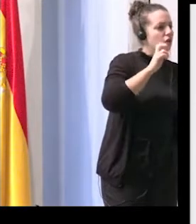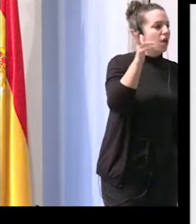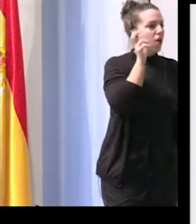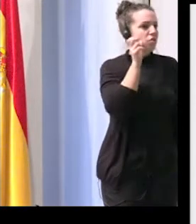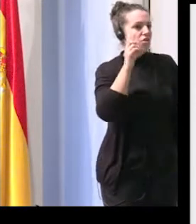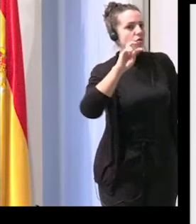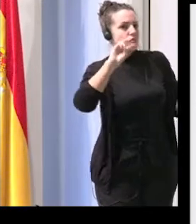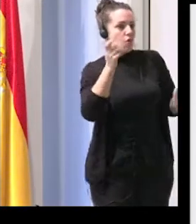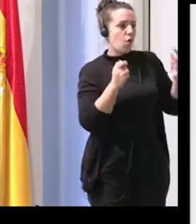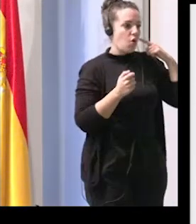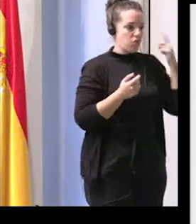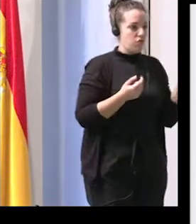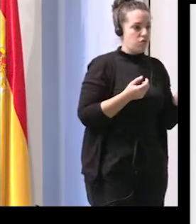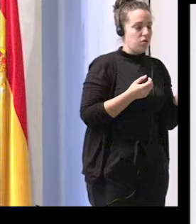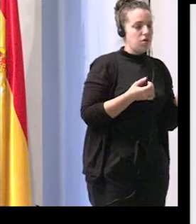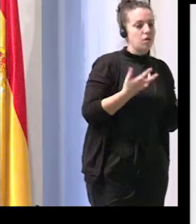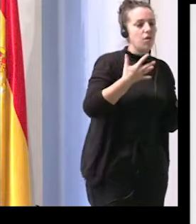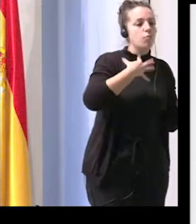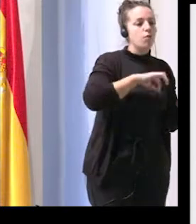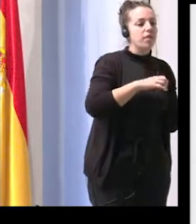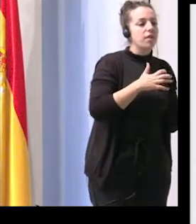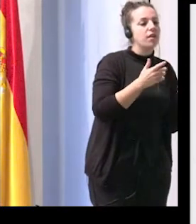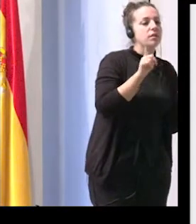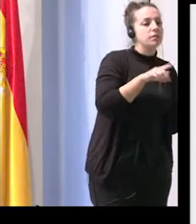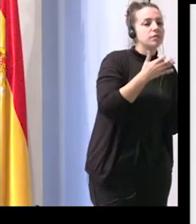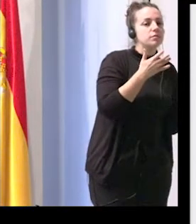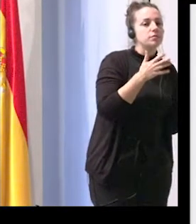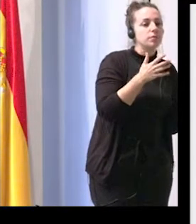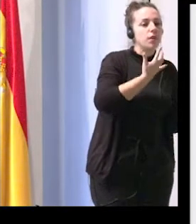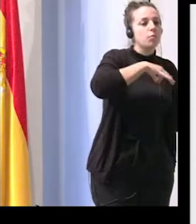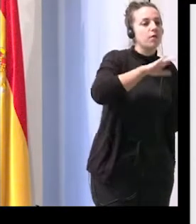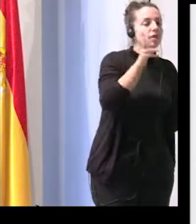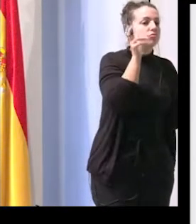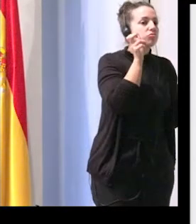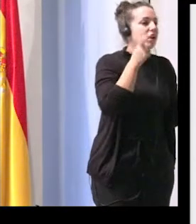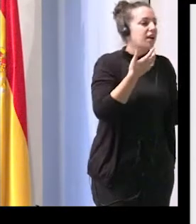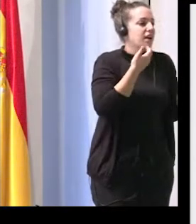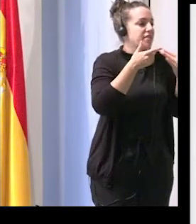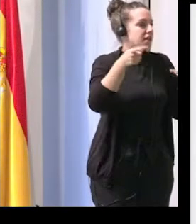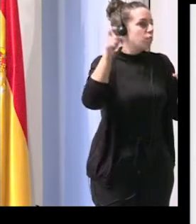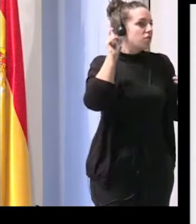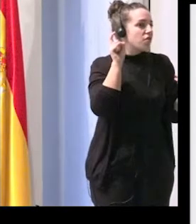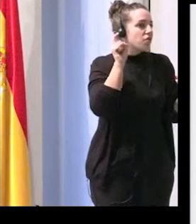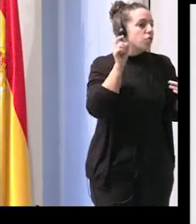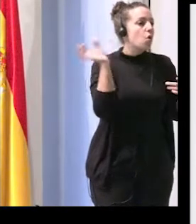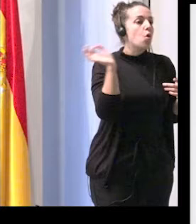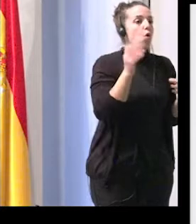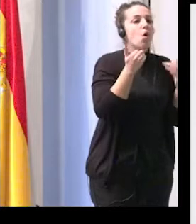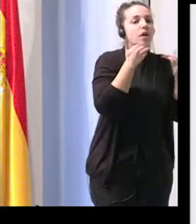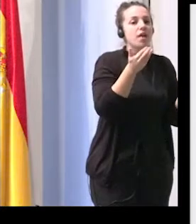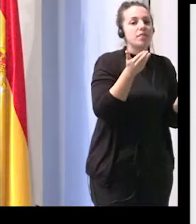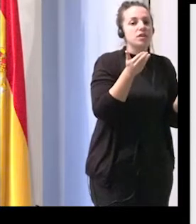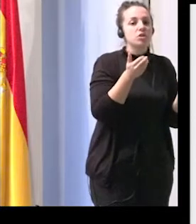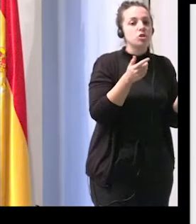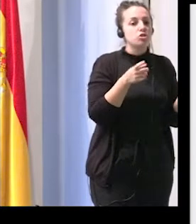in that ear, either through a hearing aid that amplifies sound or through a normal hearing ear. And they were not